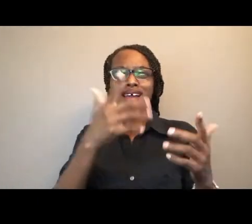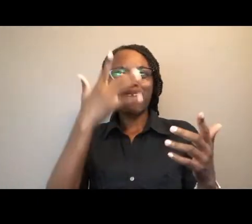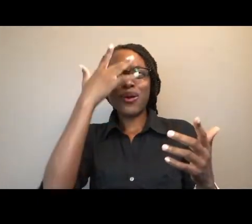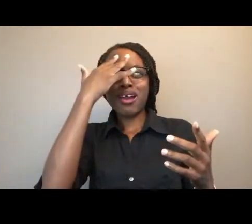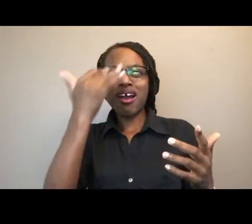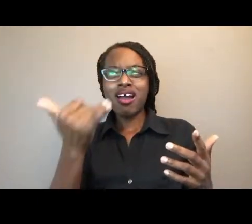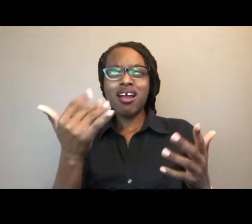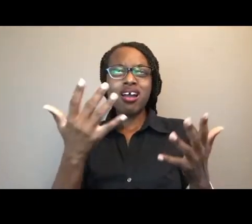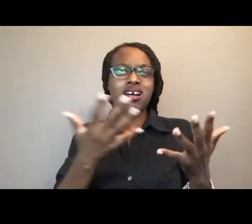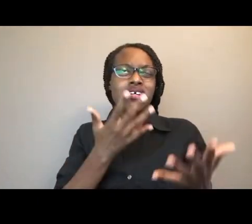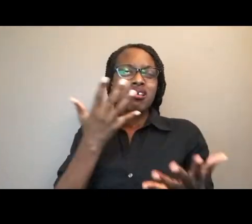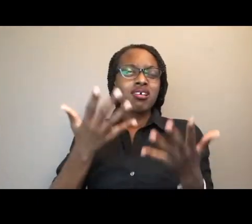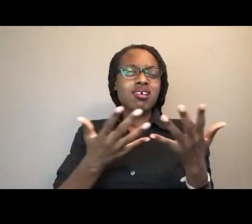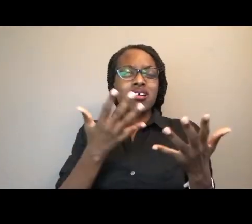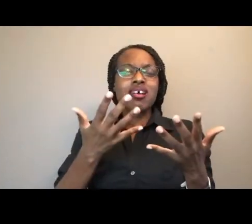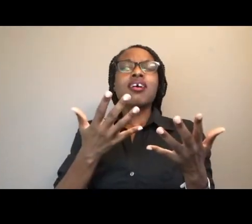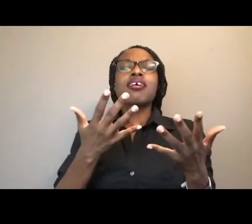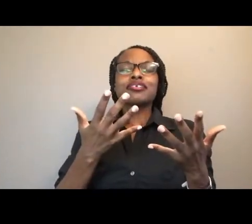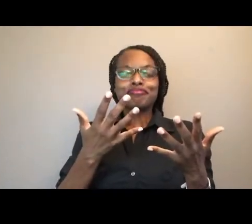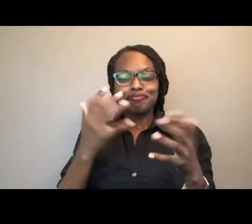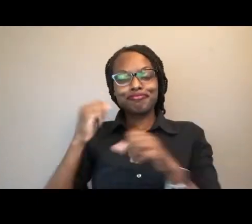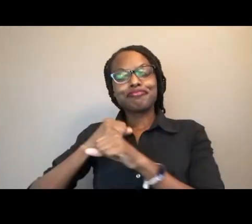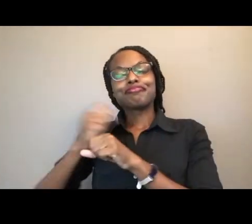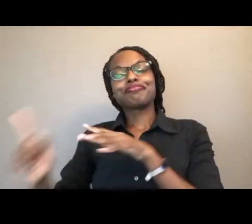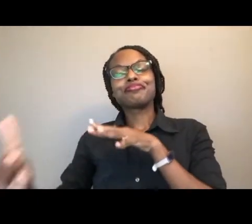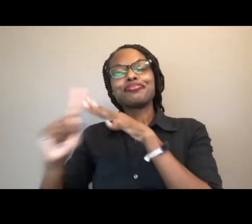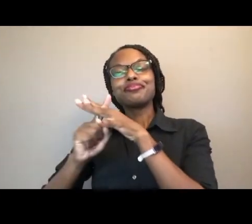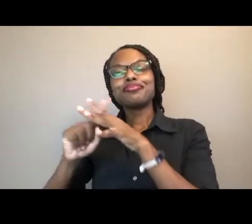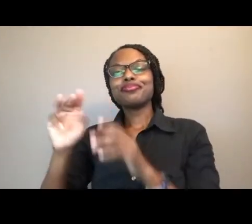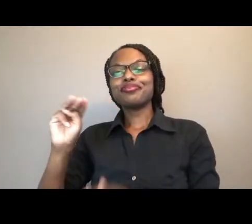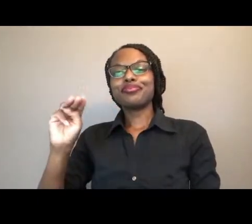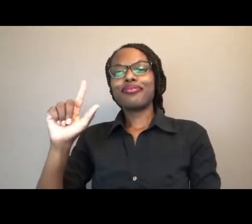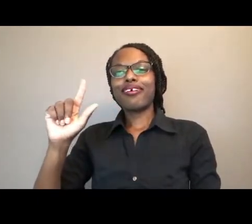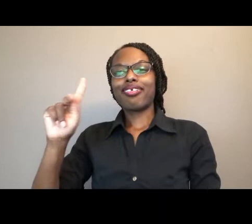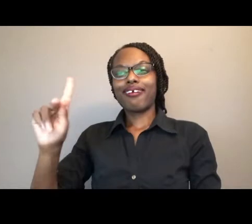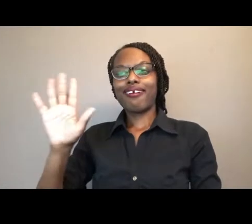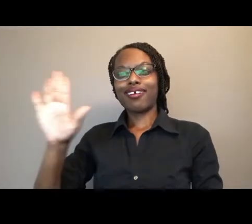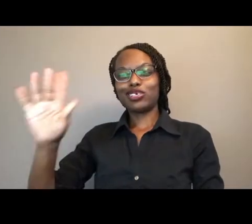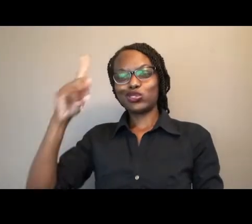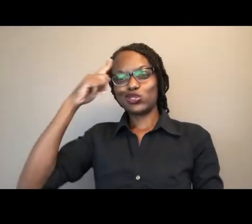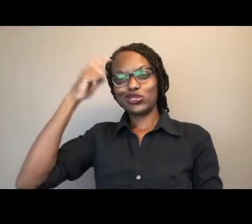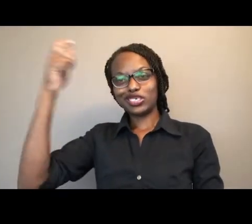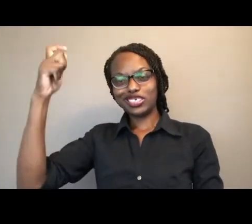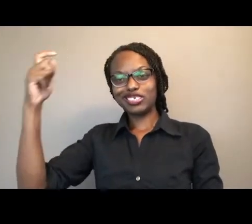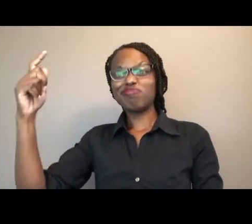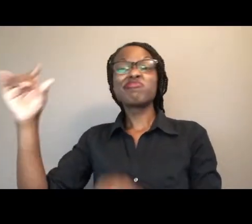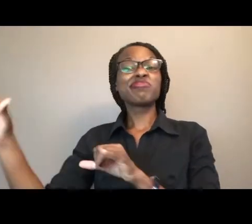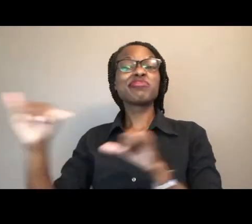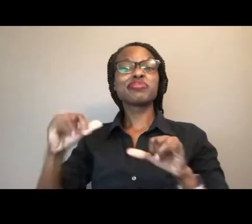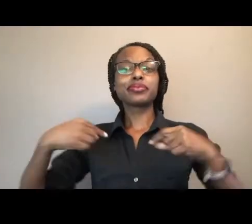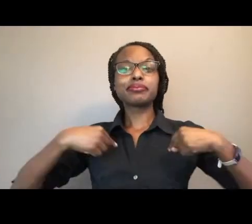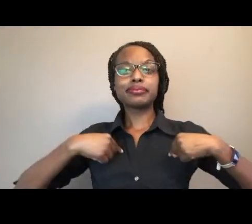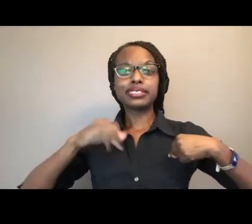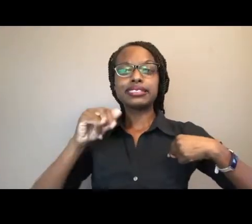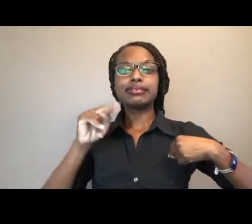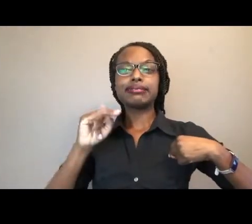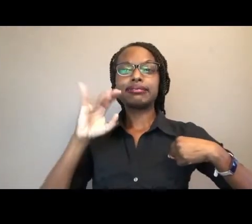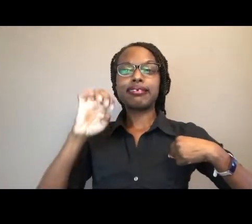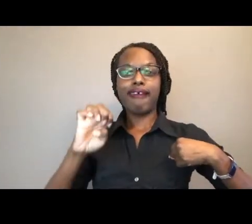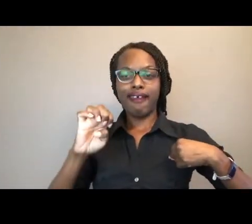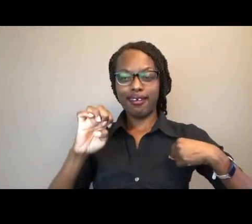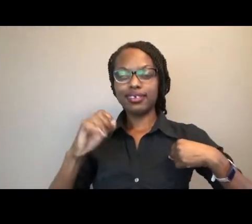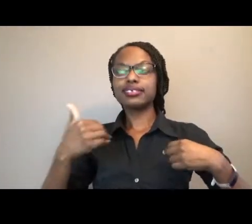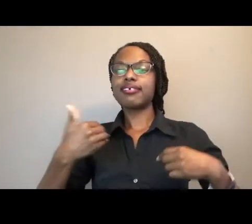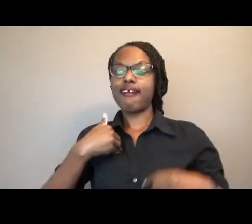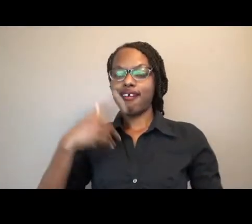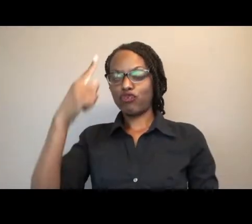dream. Janice Bartley has a dream. My dream is end police violence against Black human beings. This subject was on the back